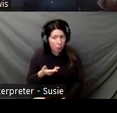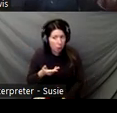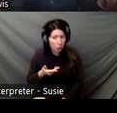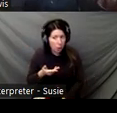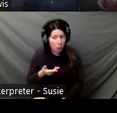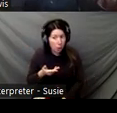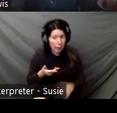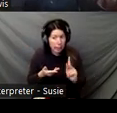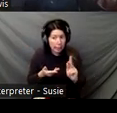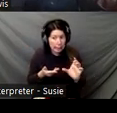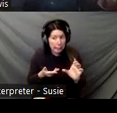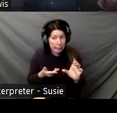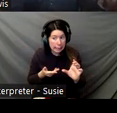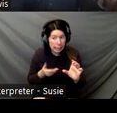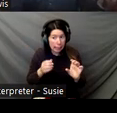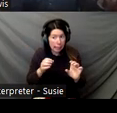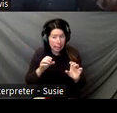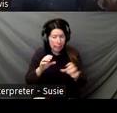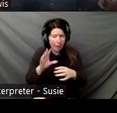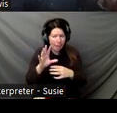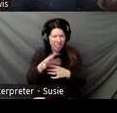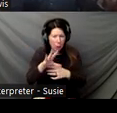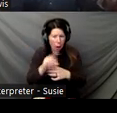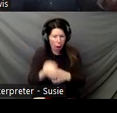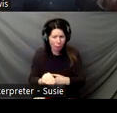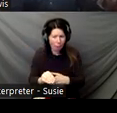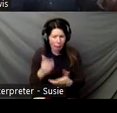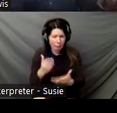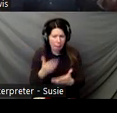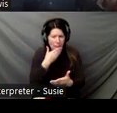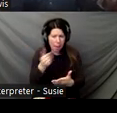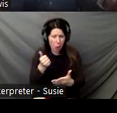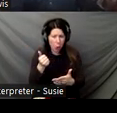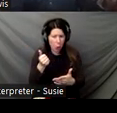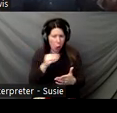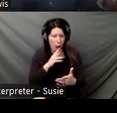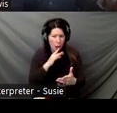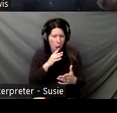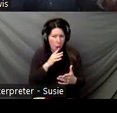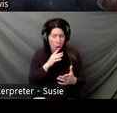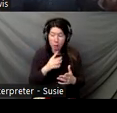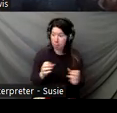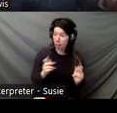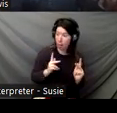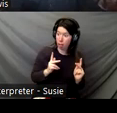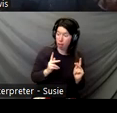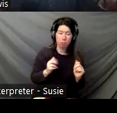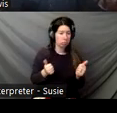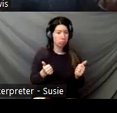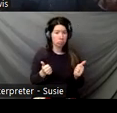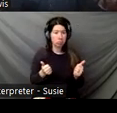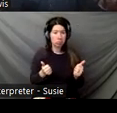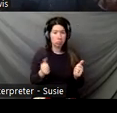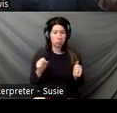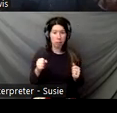Casey, can you turn off your video? Because then maybe you'll have better audio. Am I back? You're back